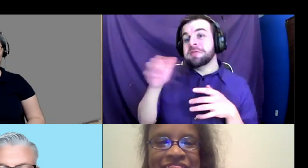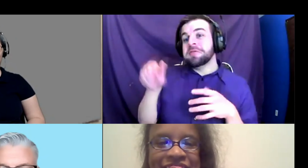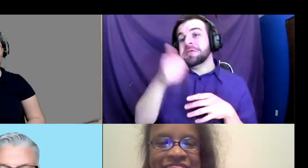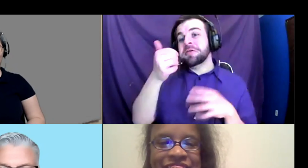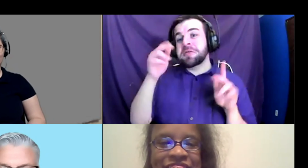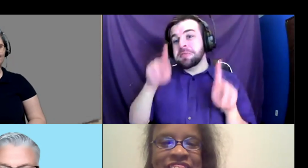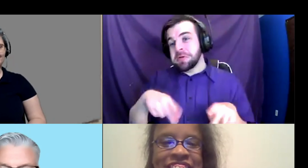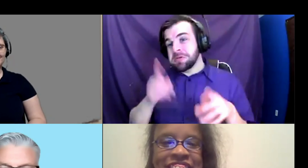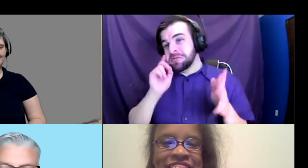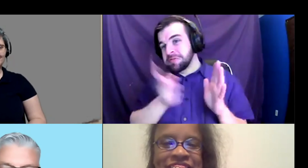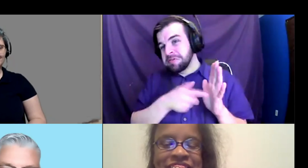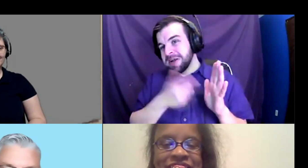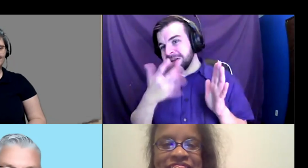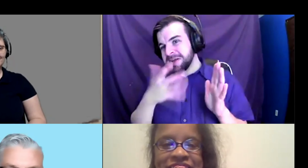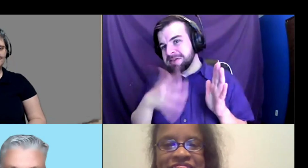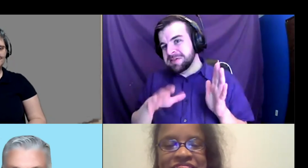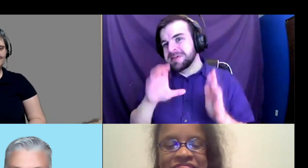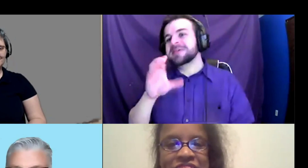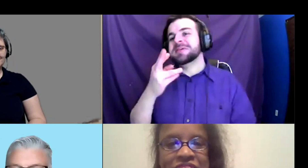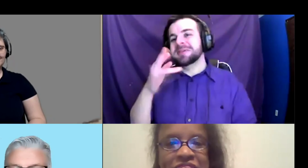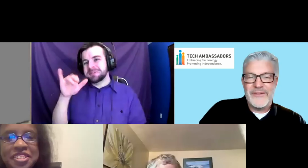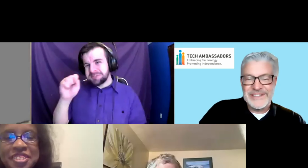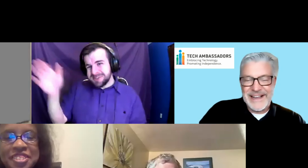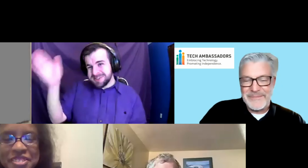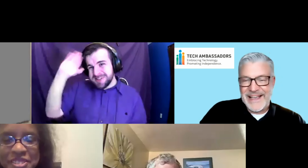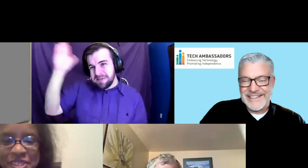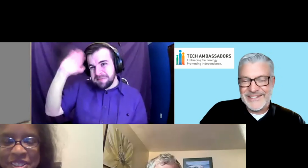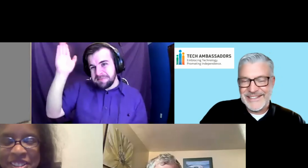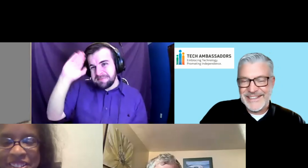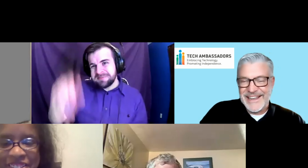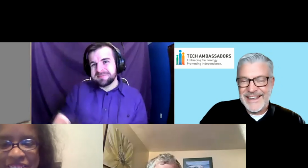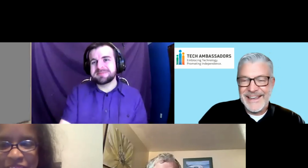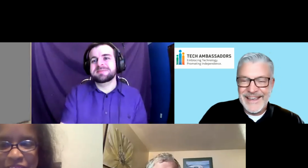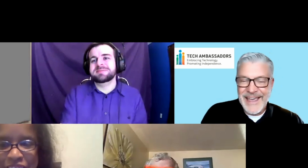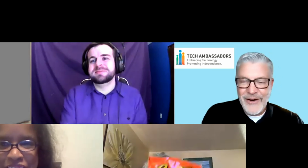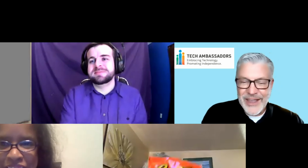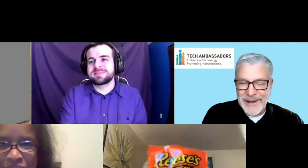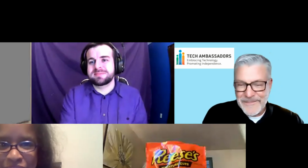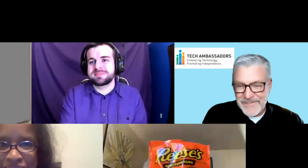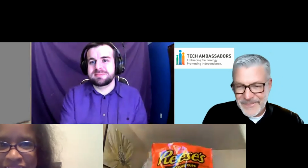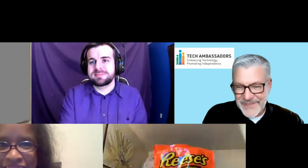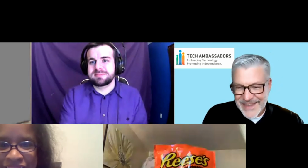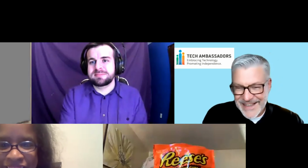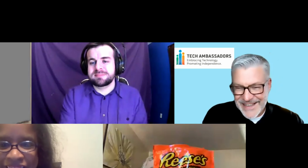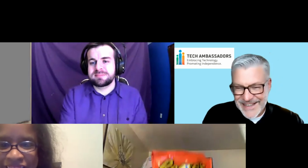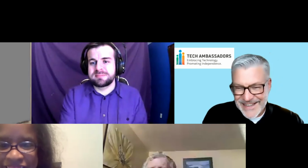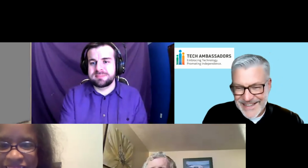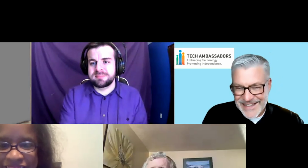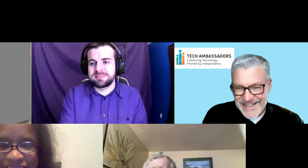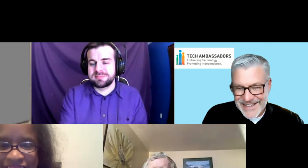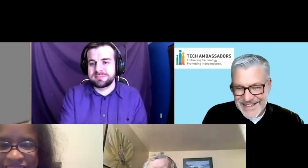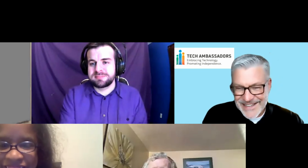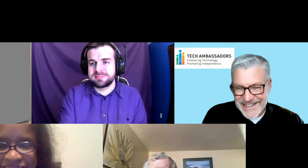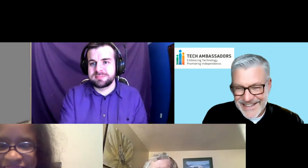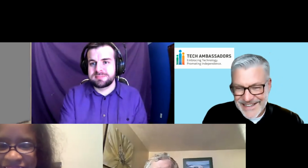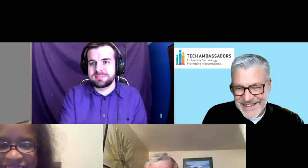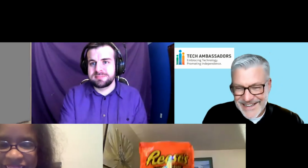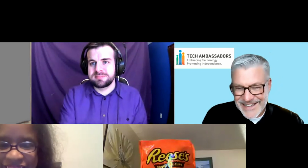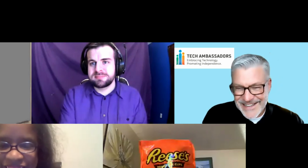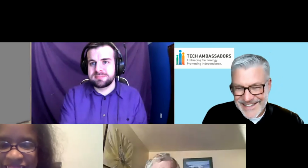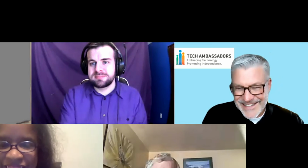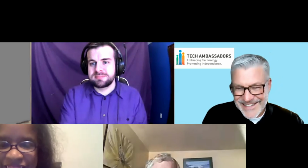us. There's It's Chris. Chris, everyone. Another one of our tech ambassadors. What you got All for right. me today, Chris? You made me